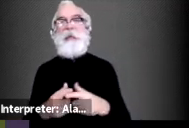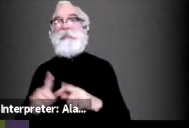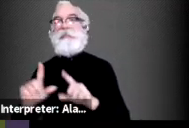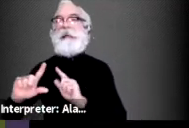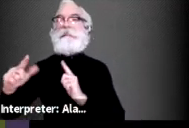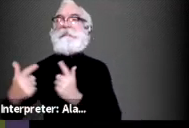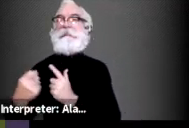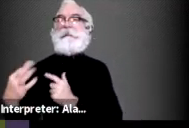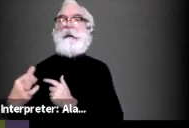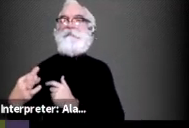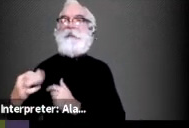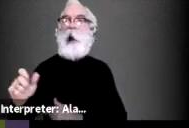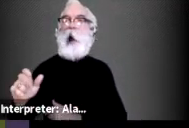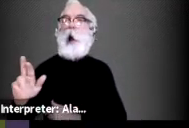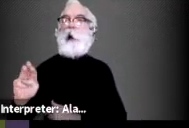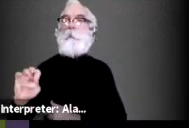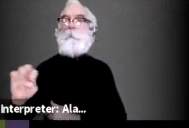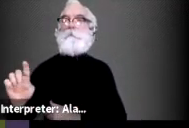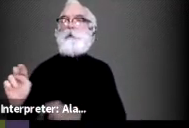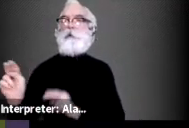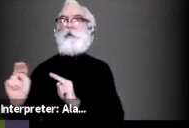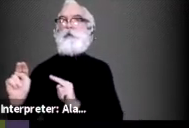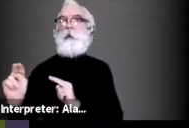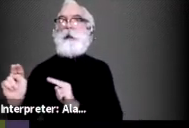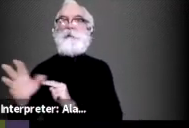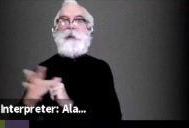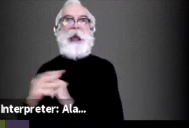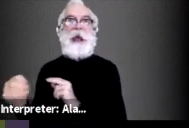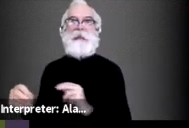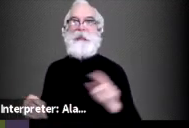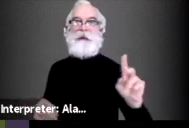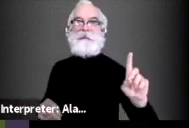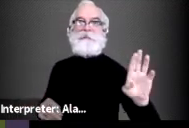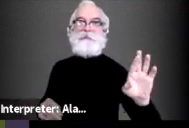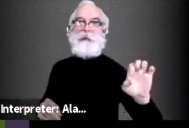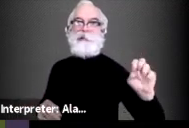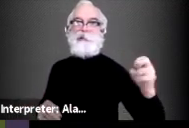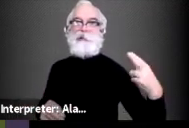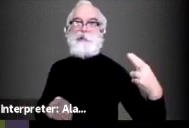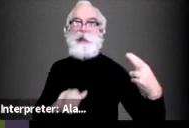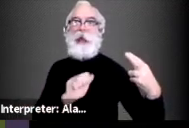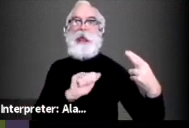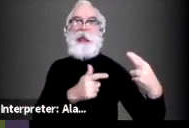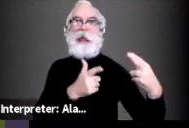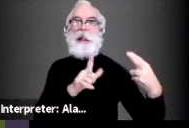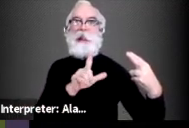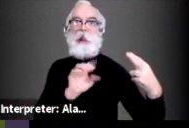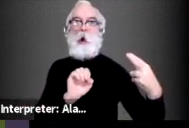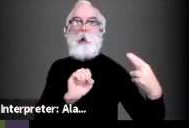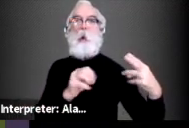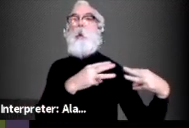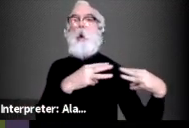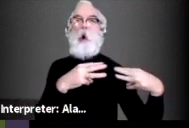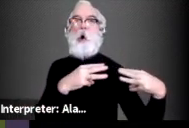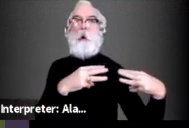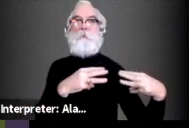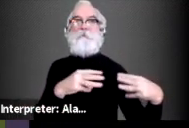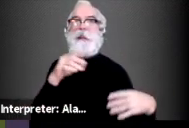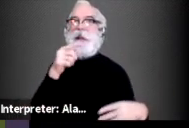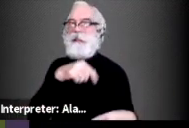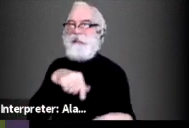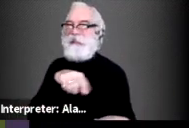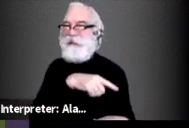Anglo-Dutch War. As we've seen today, these conflicts were also played out through political commentary and